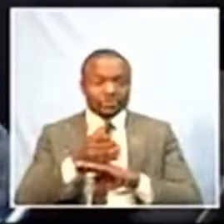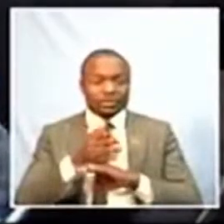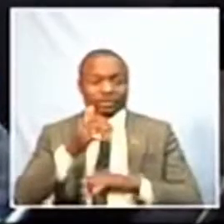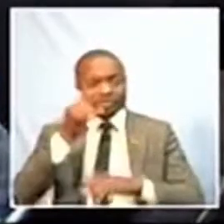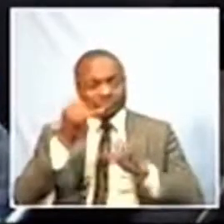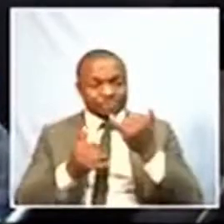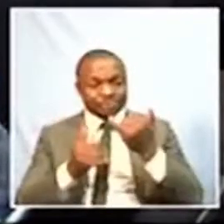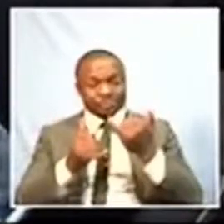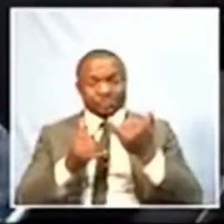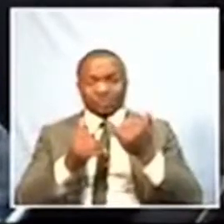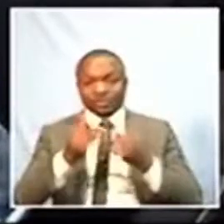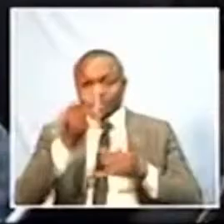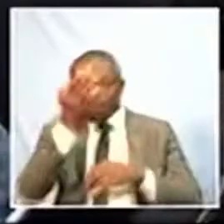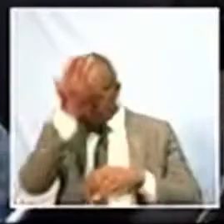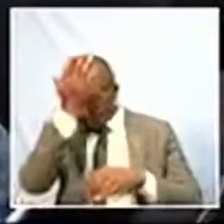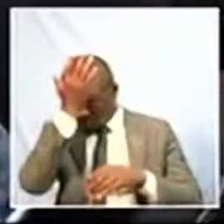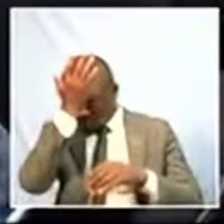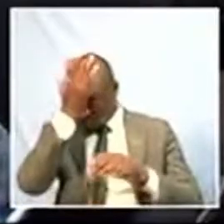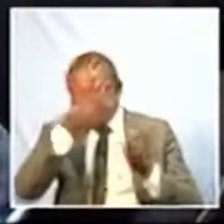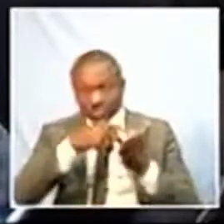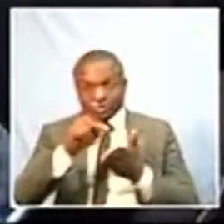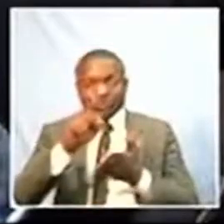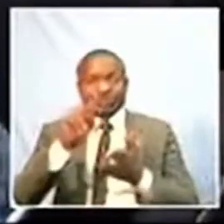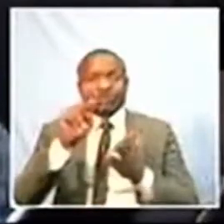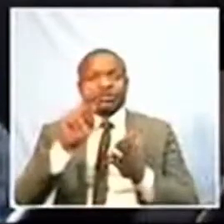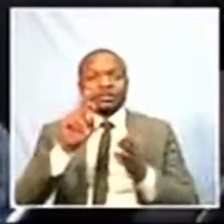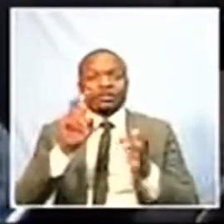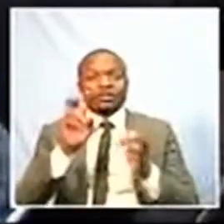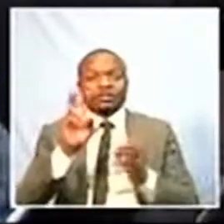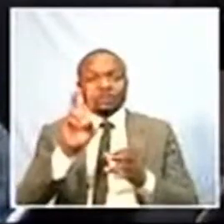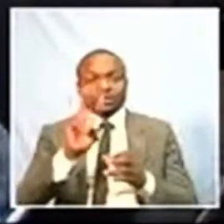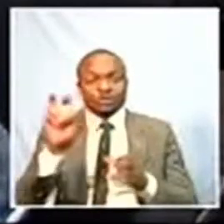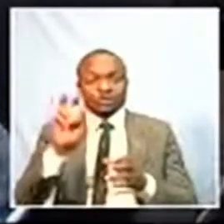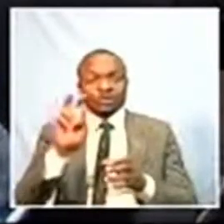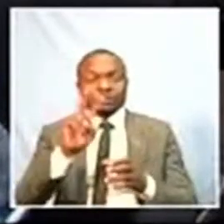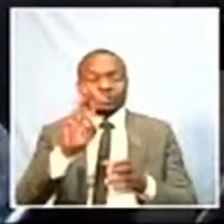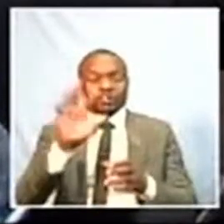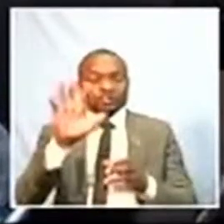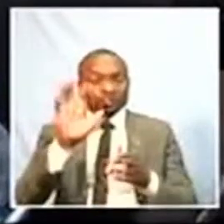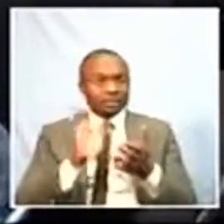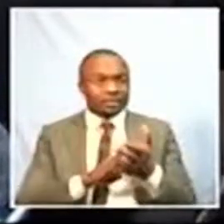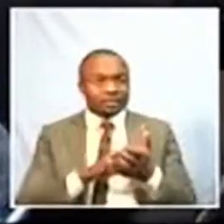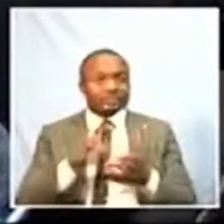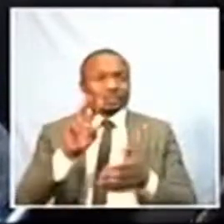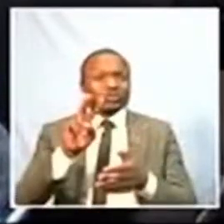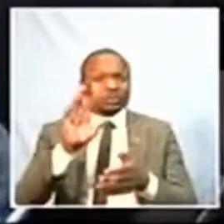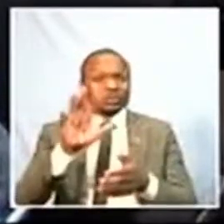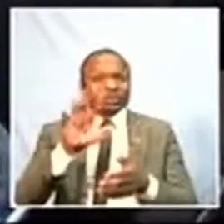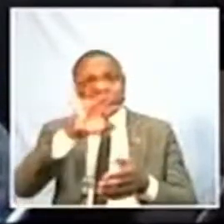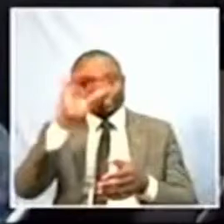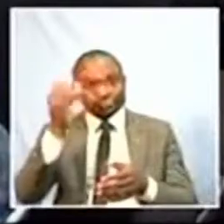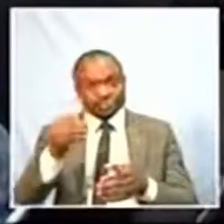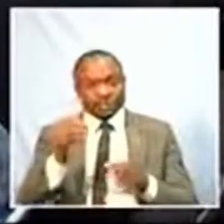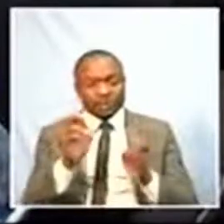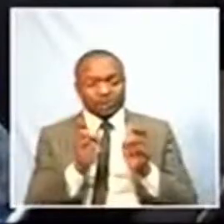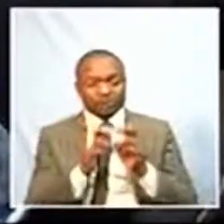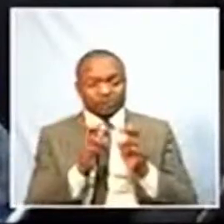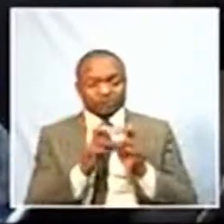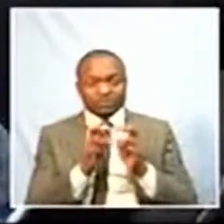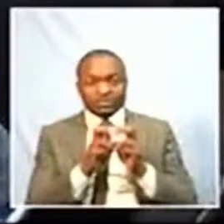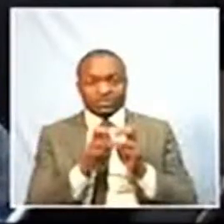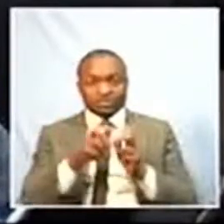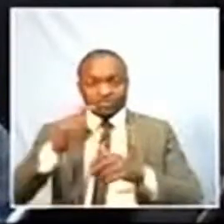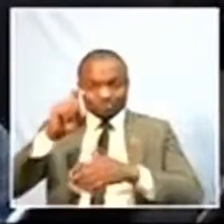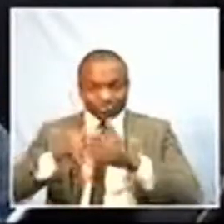the contractor was paid 205,000 kwacha, which is basically 25% of the contract sum,